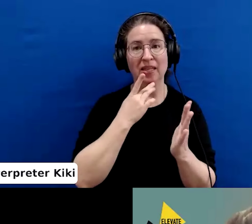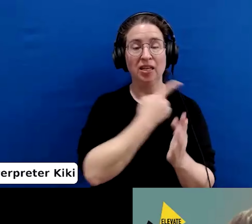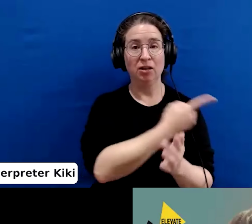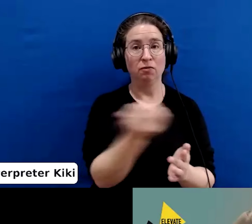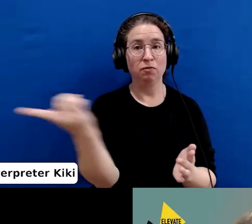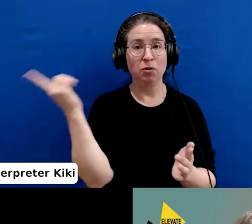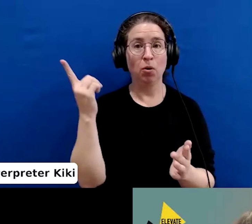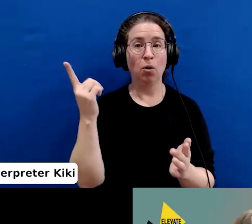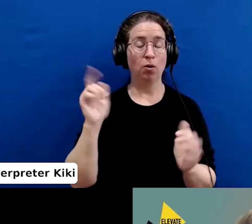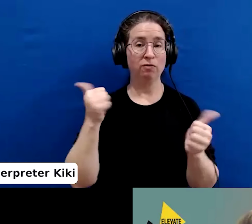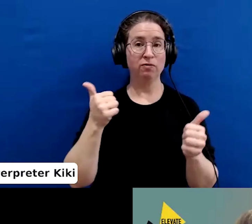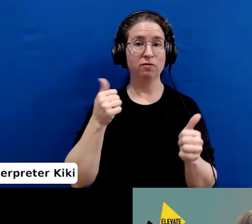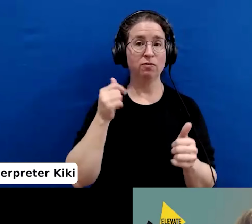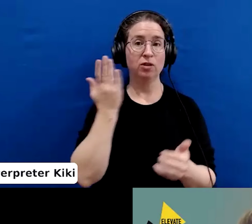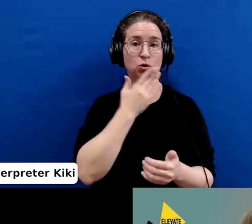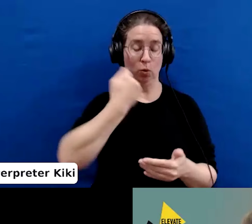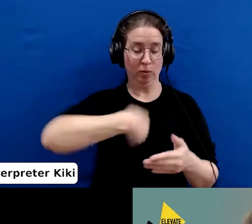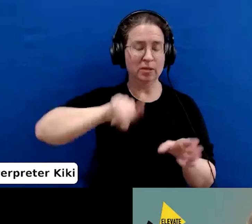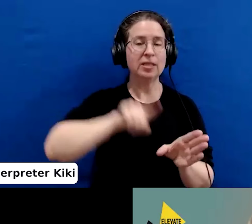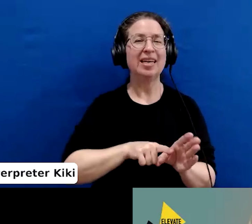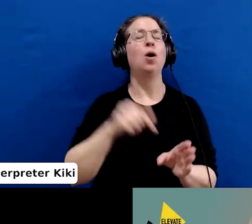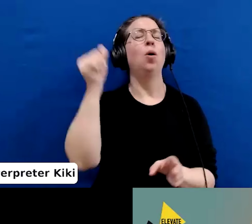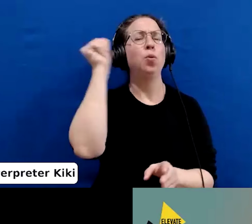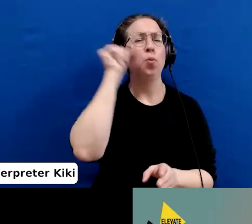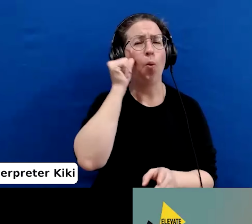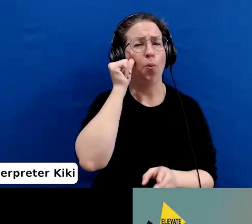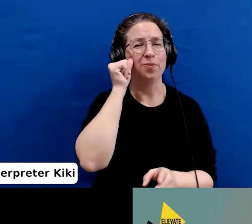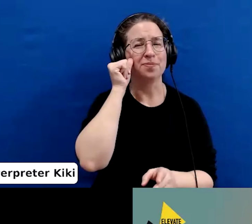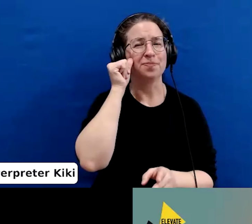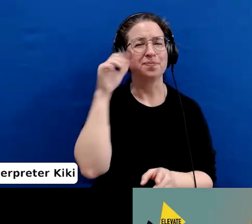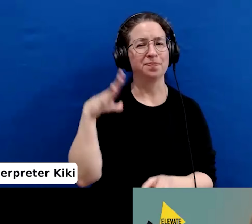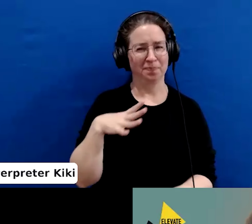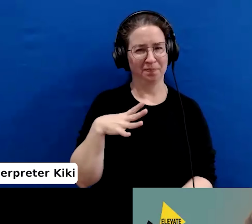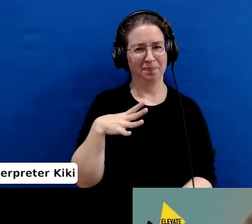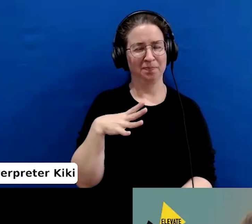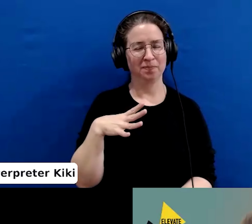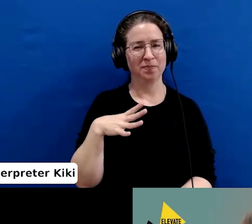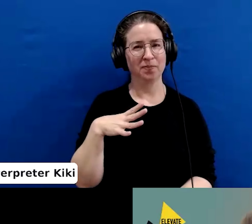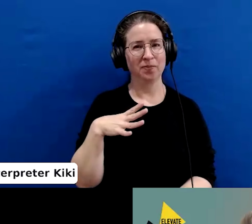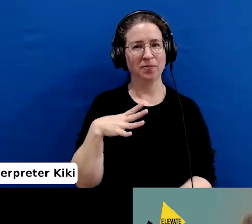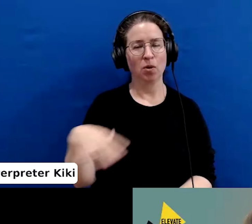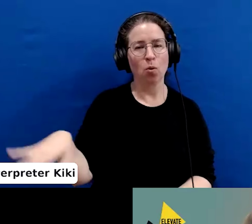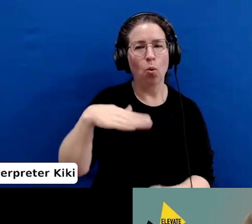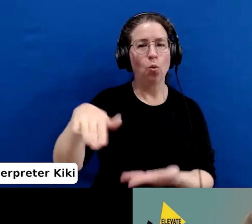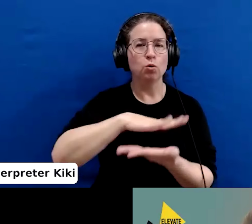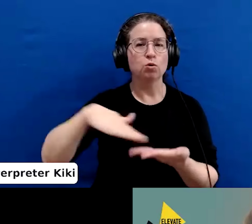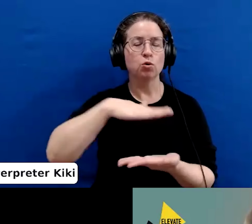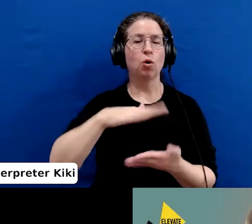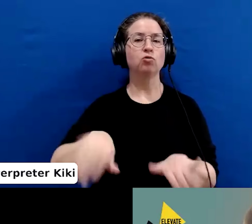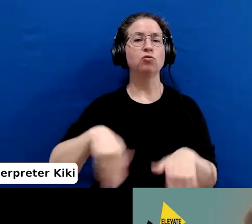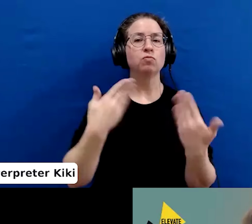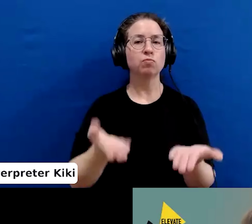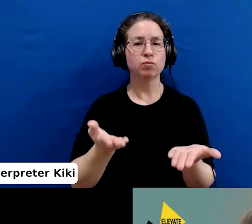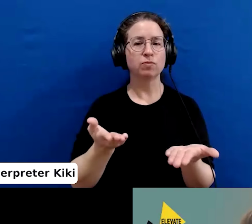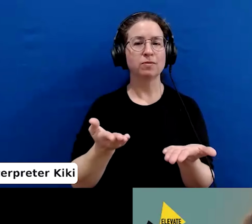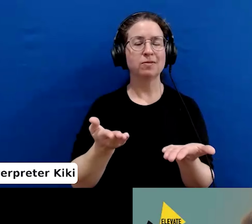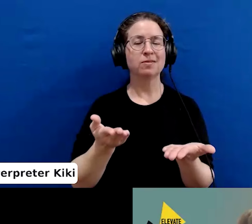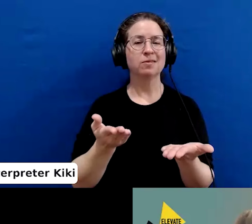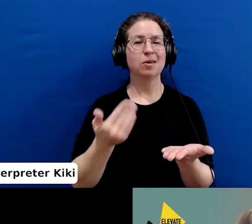year won't have finished yet. That is totally understandable. All scholarship offers are